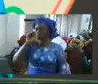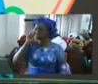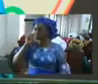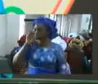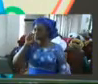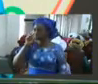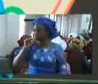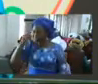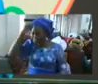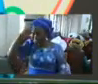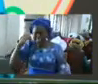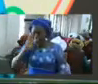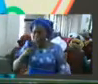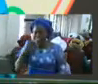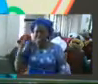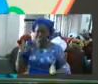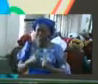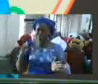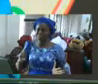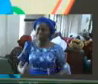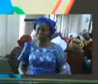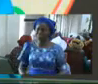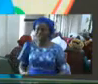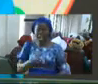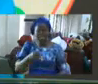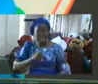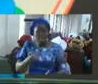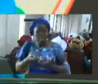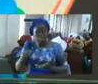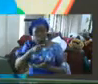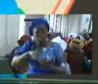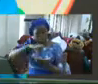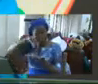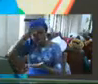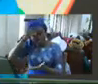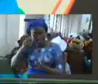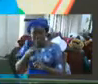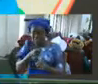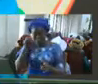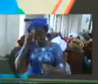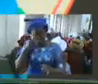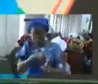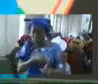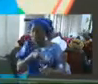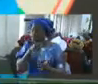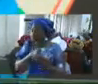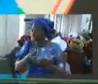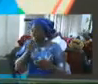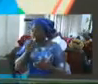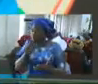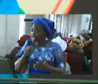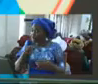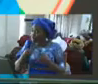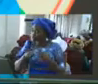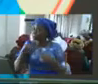And I want you to take very, very special note of what I'm about to tell you